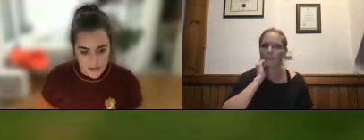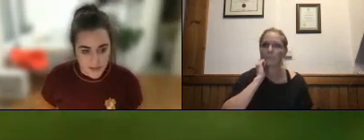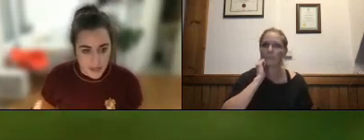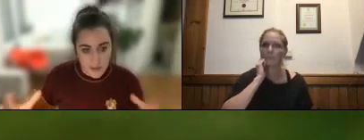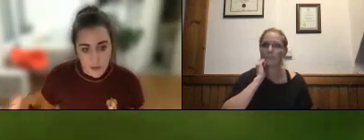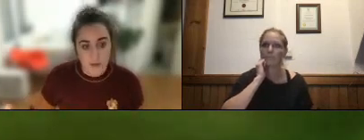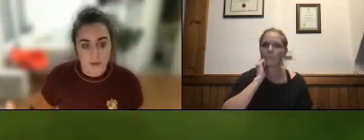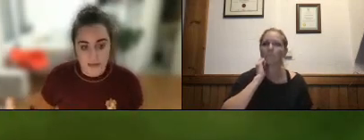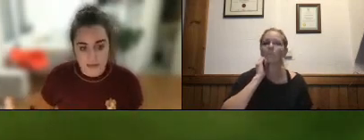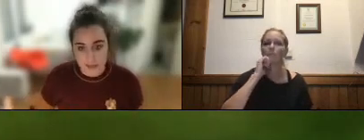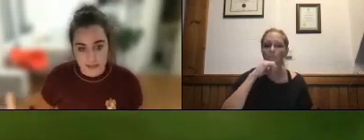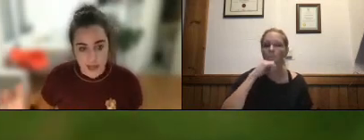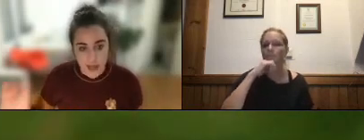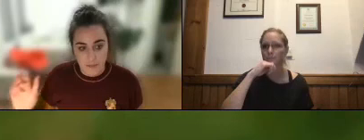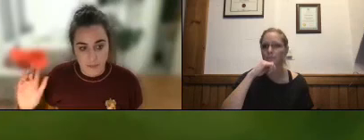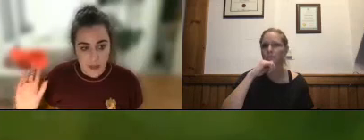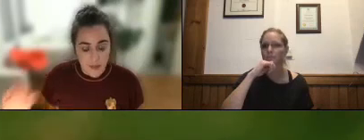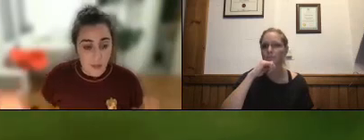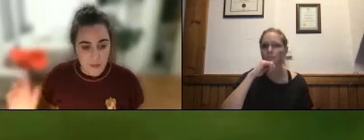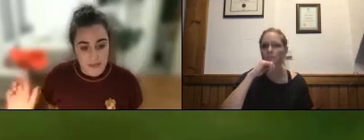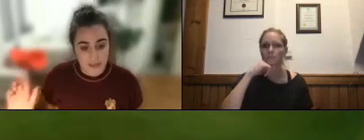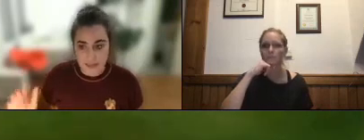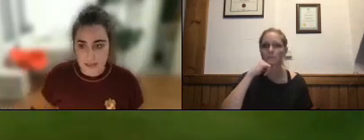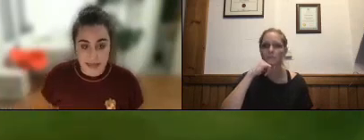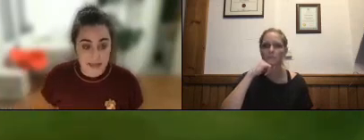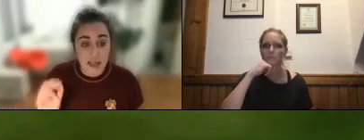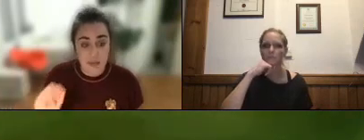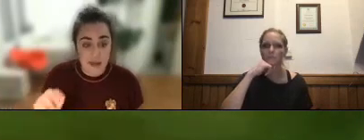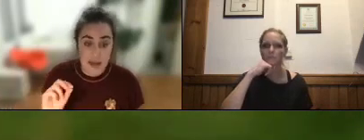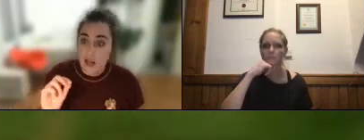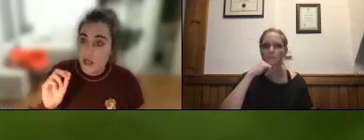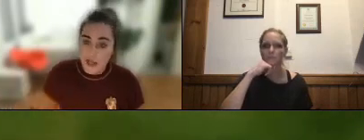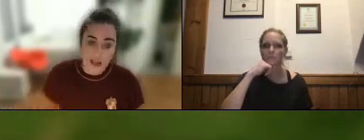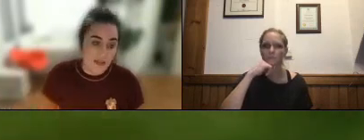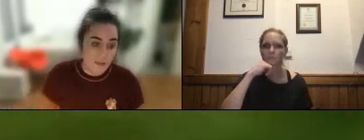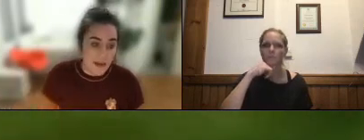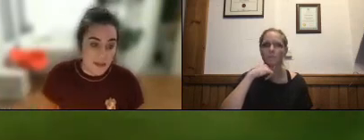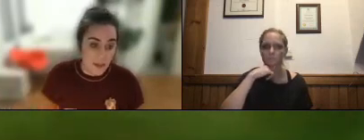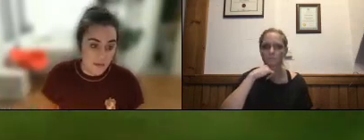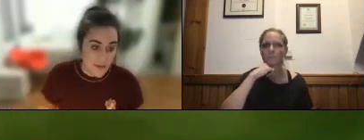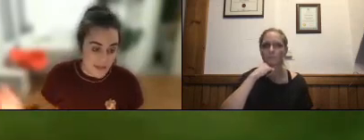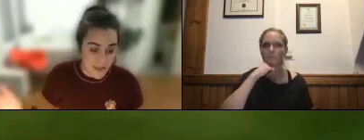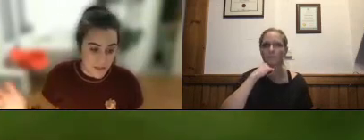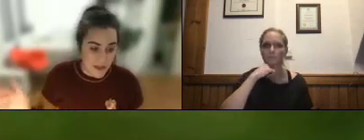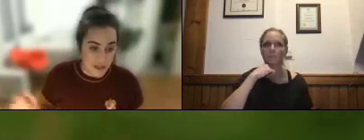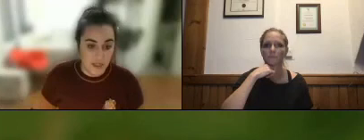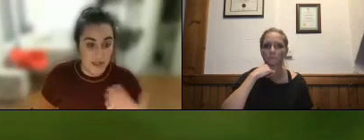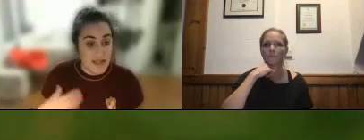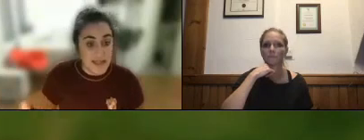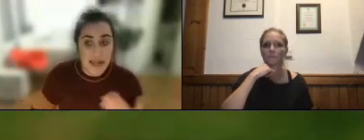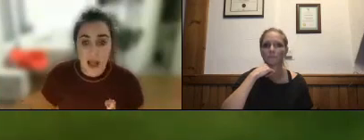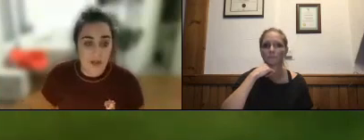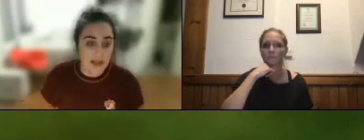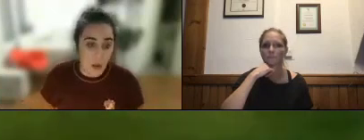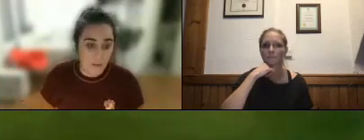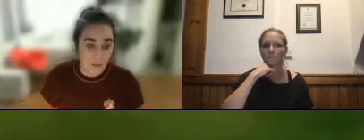at this group of Huntington's, people with Huntington's disease, they're going to be looking at their rates of somatic expansion and